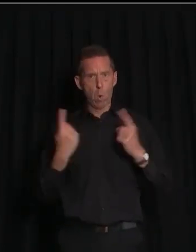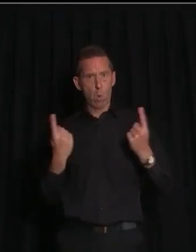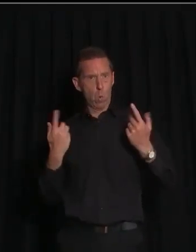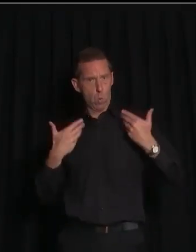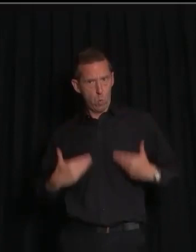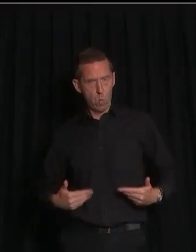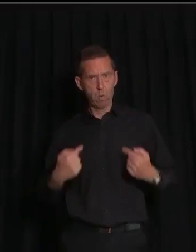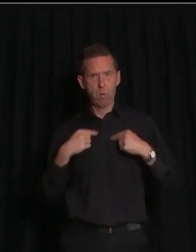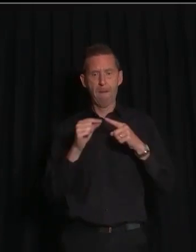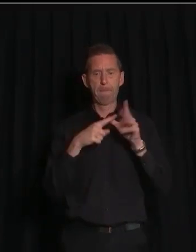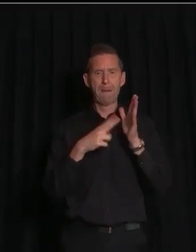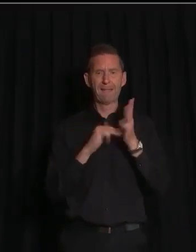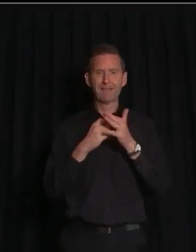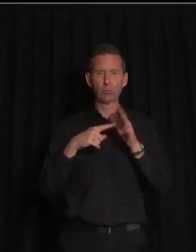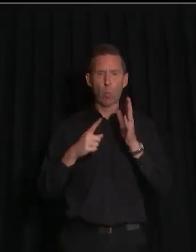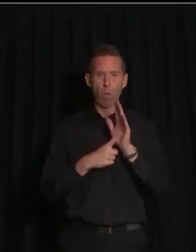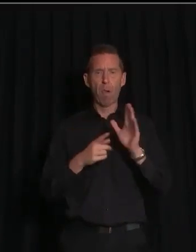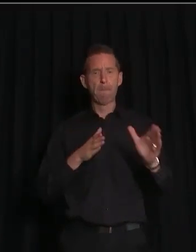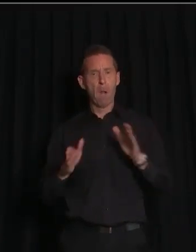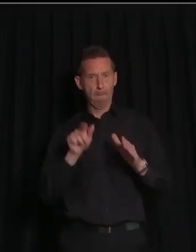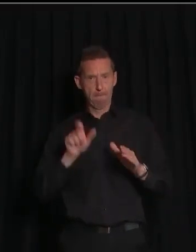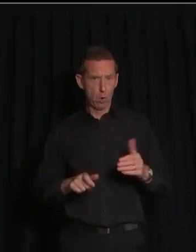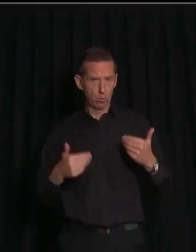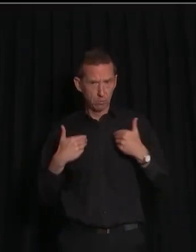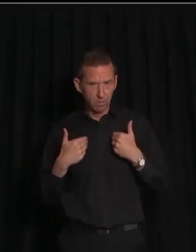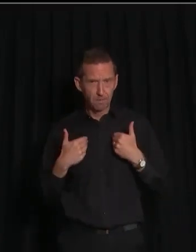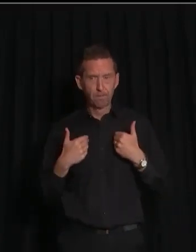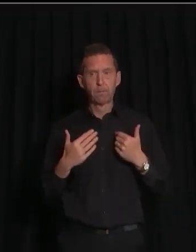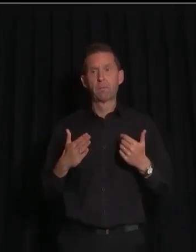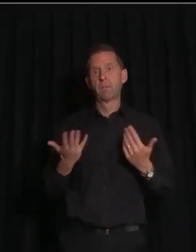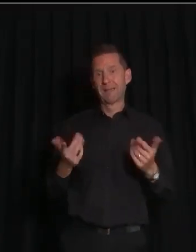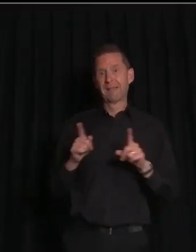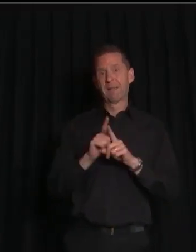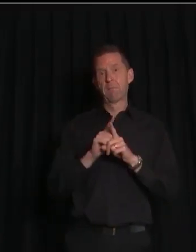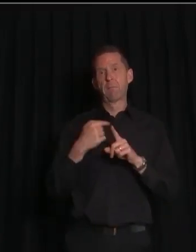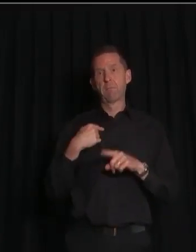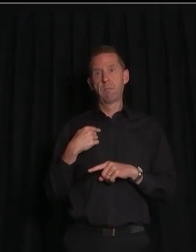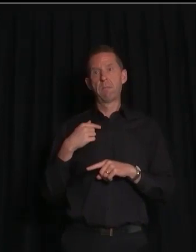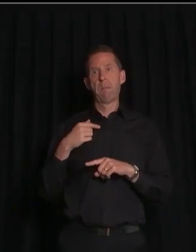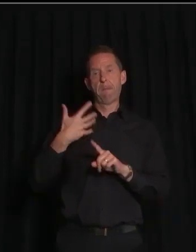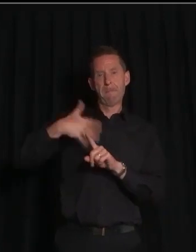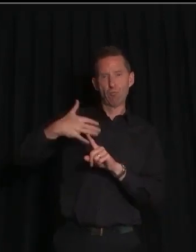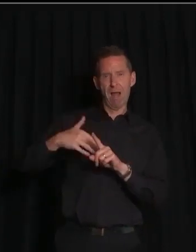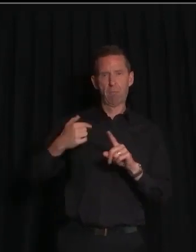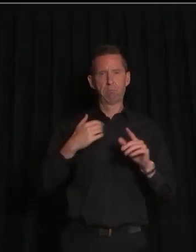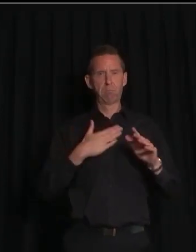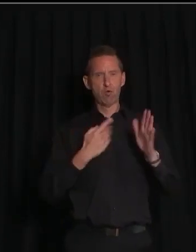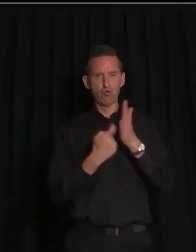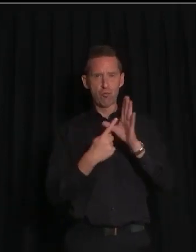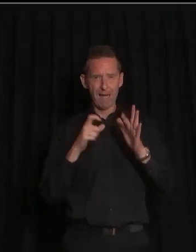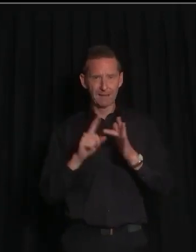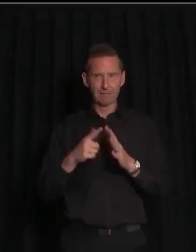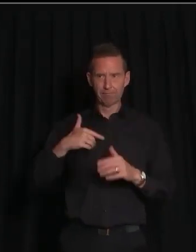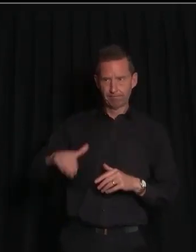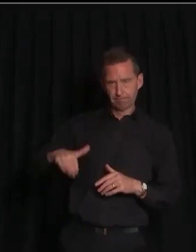a pansexual, bisexual person, my race, my upbringing, being